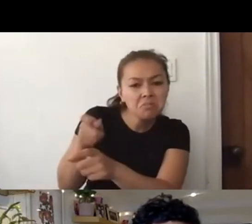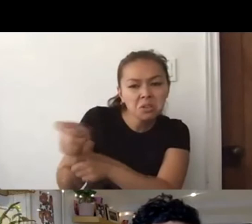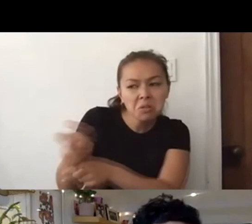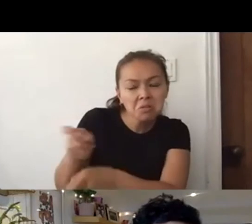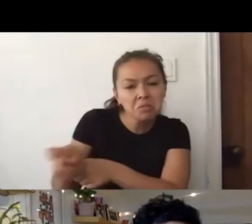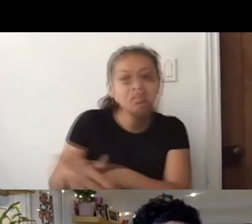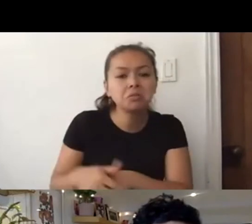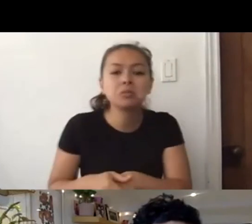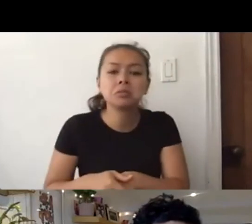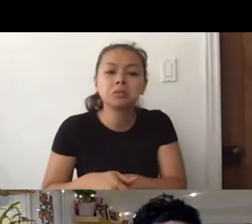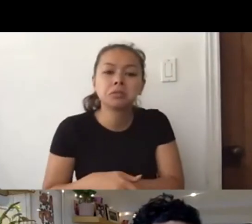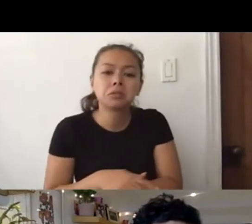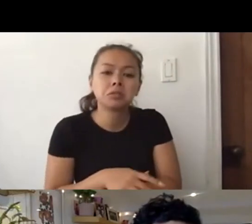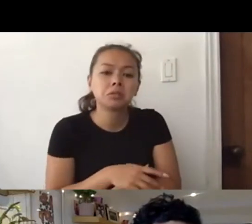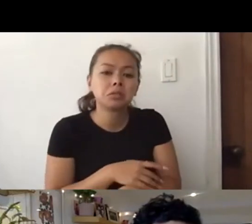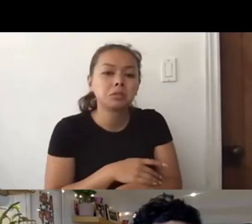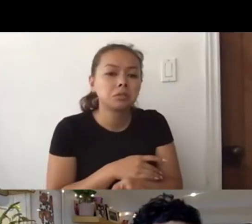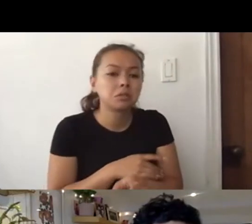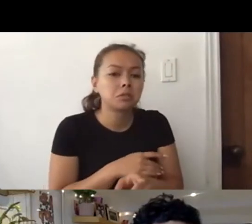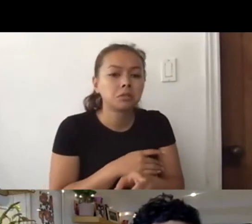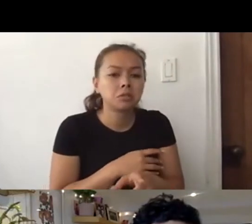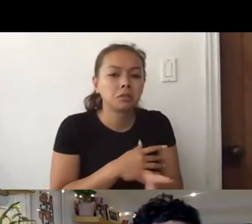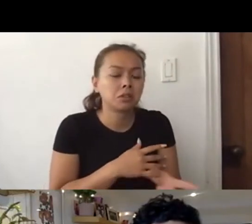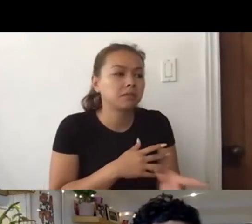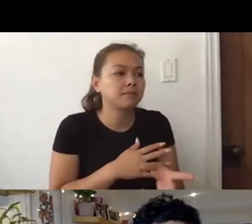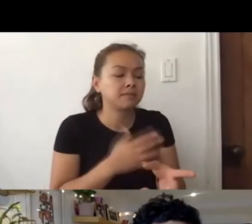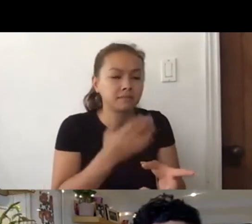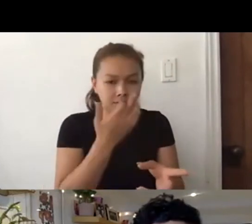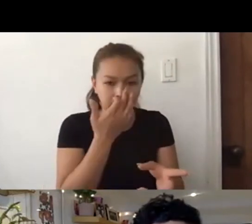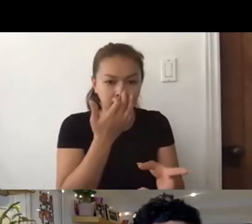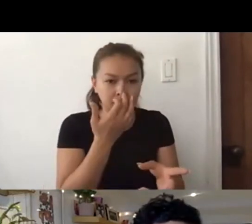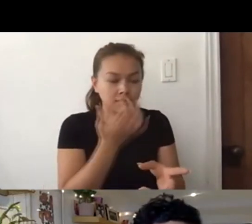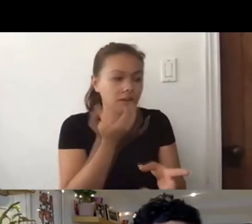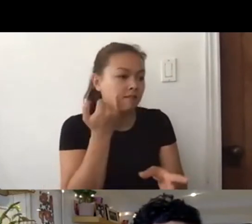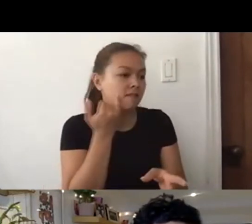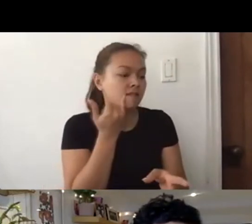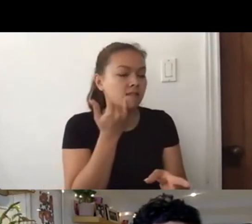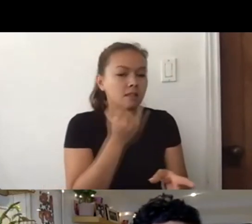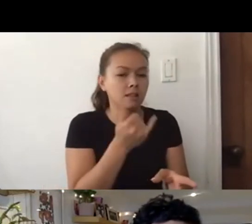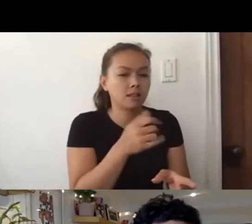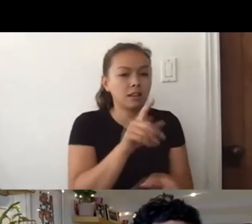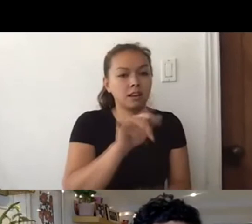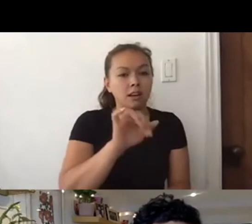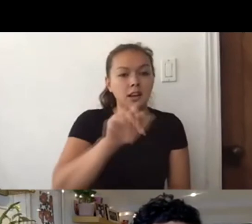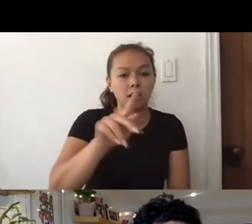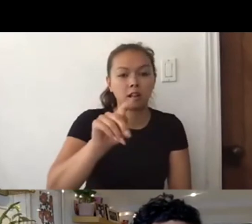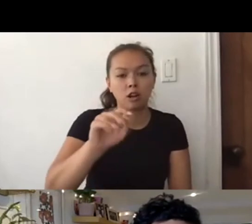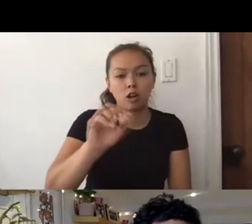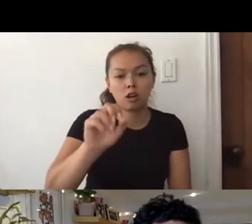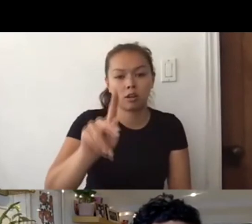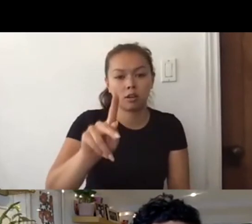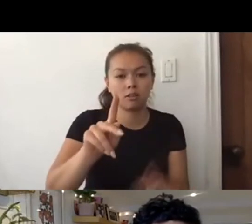pick up girls by doing the absolute most that they can to be masculine, and starting trends